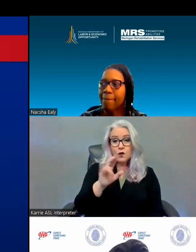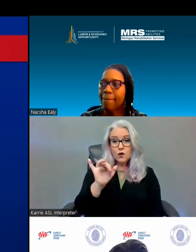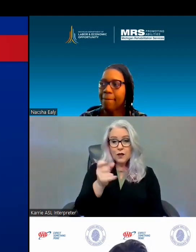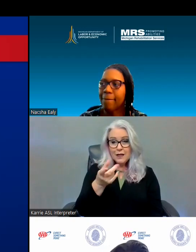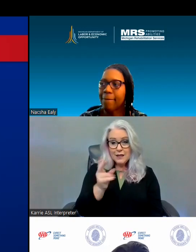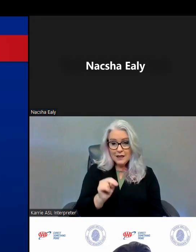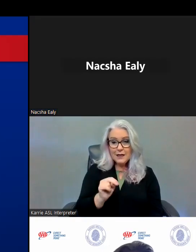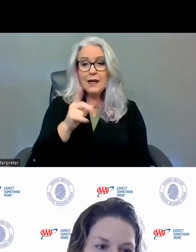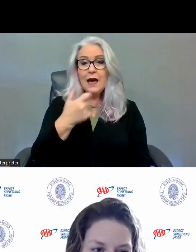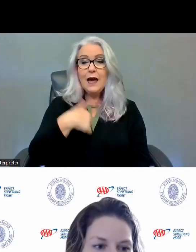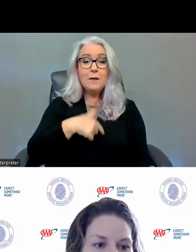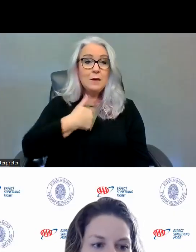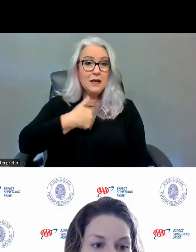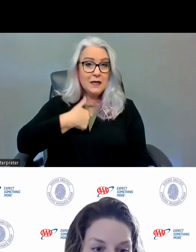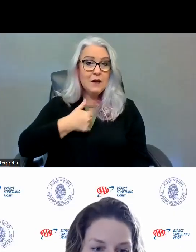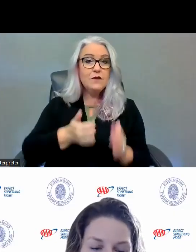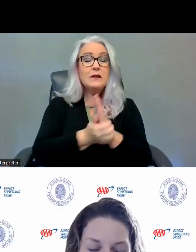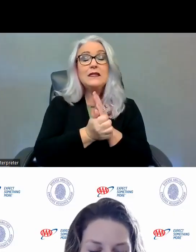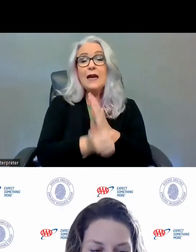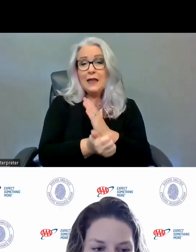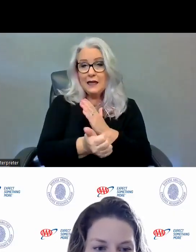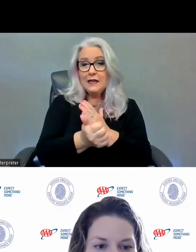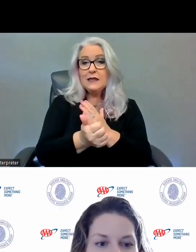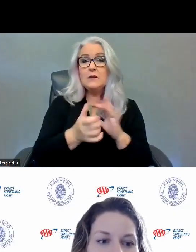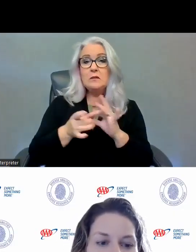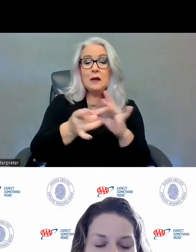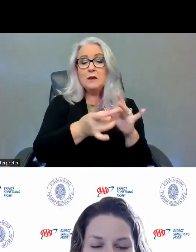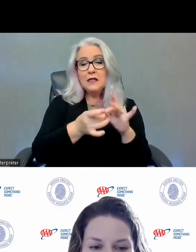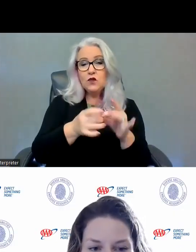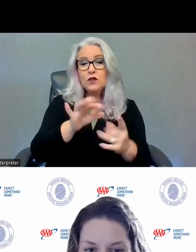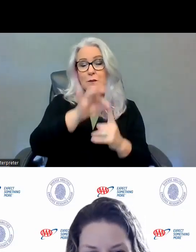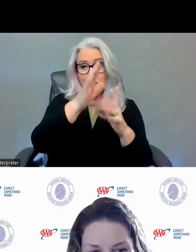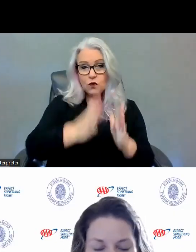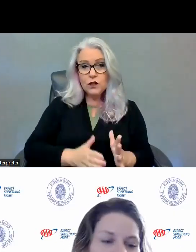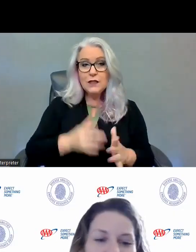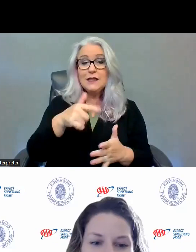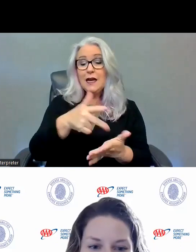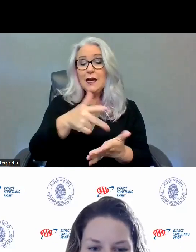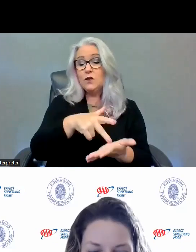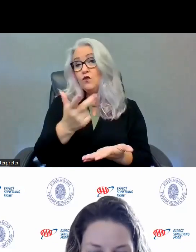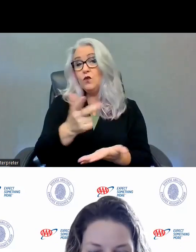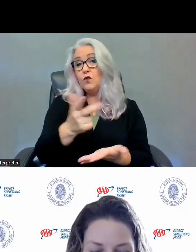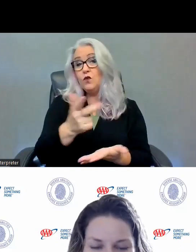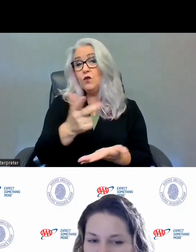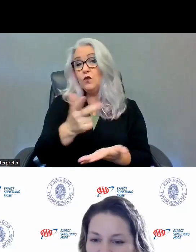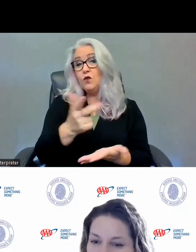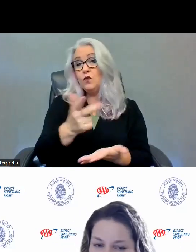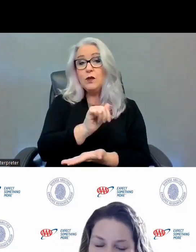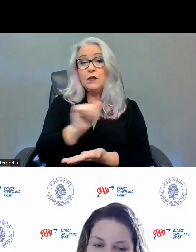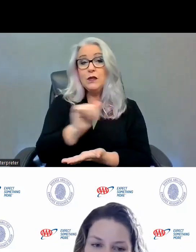talent acquisition specialist at AAA Auto Club Group. And I am thrilled to be here with you this